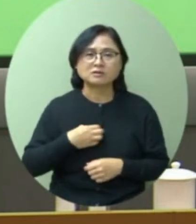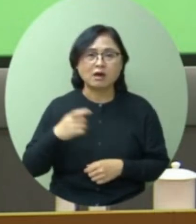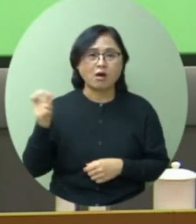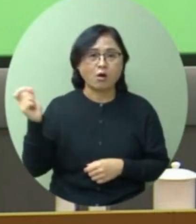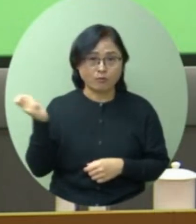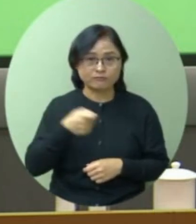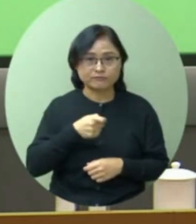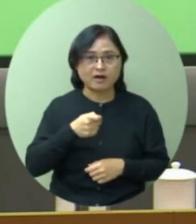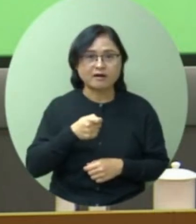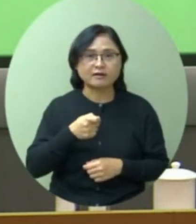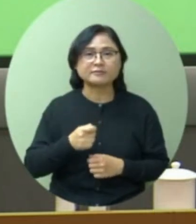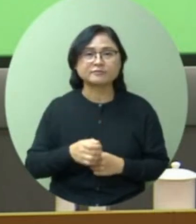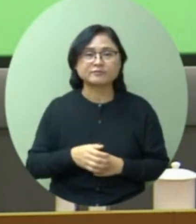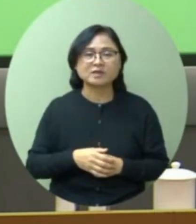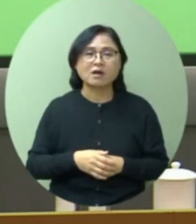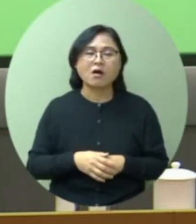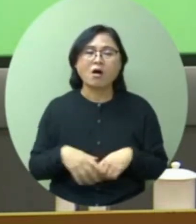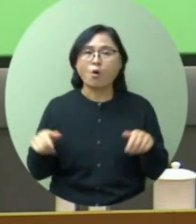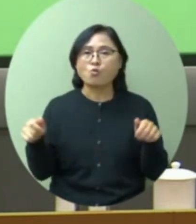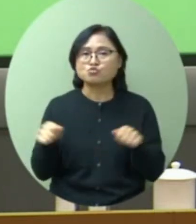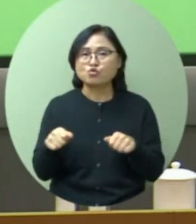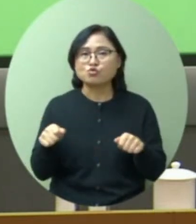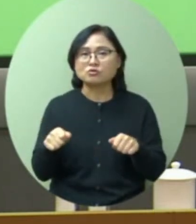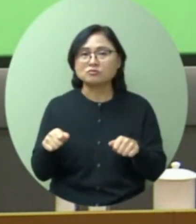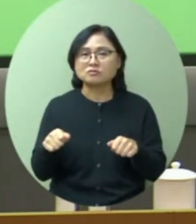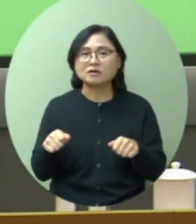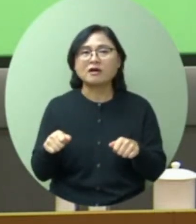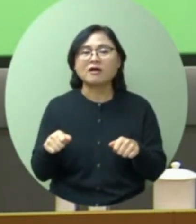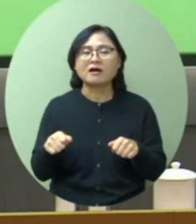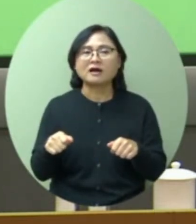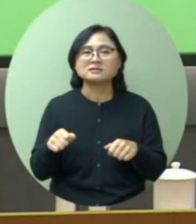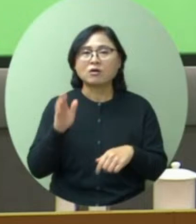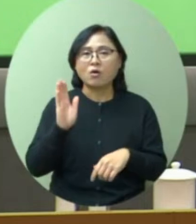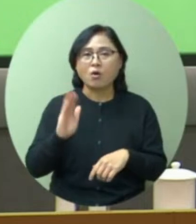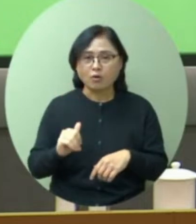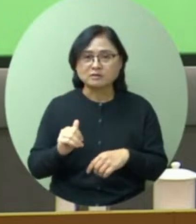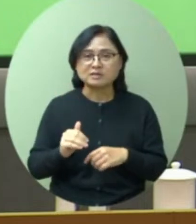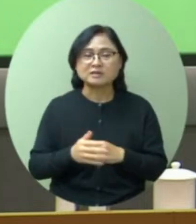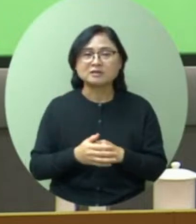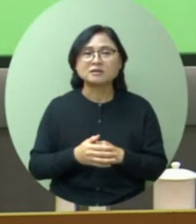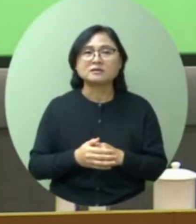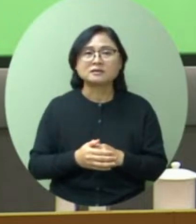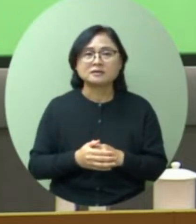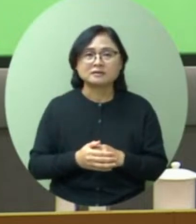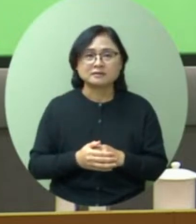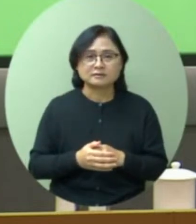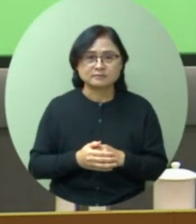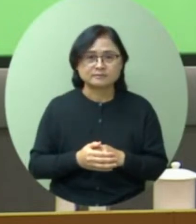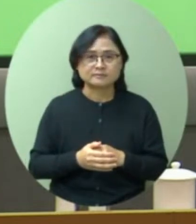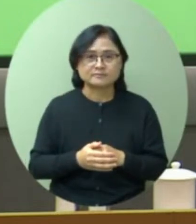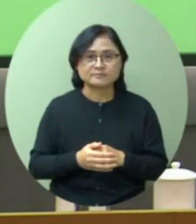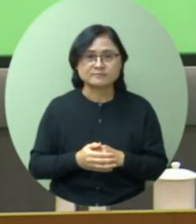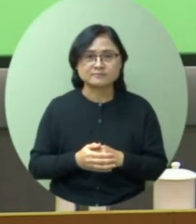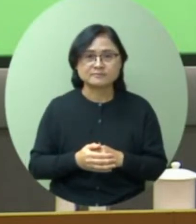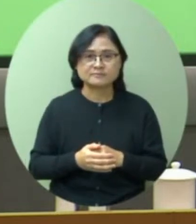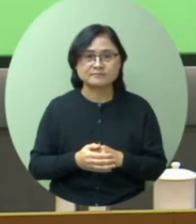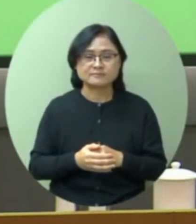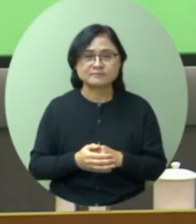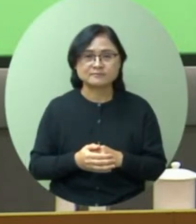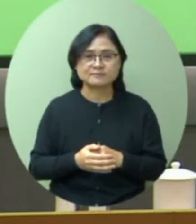solve the problem of people having to live in substandard